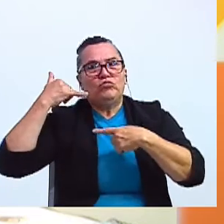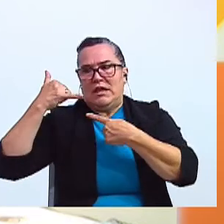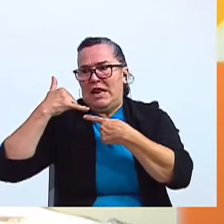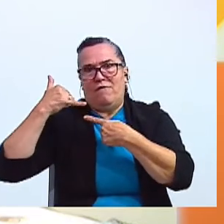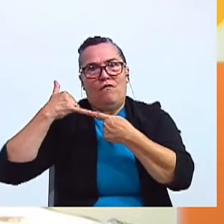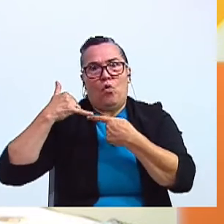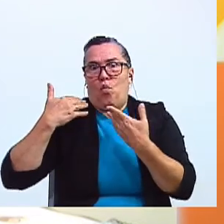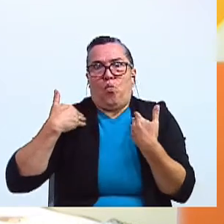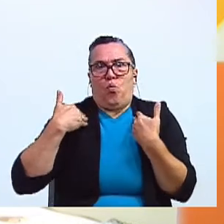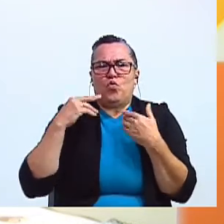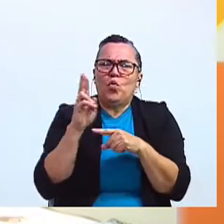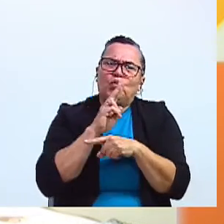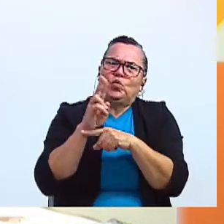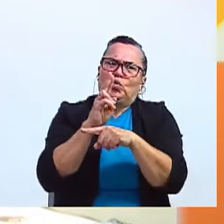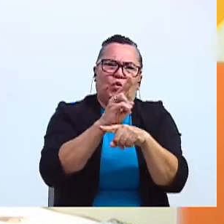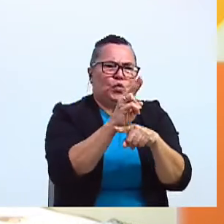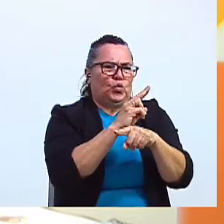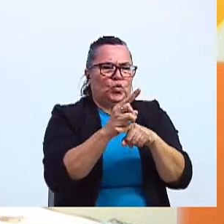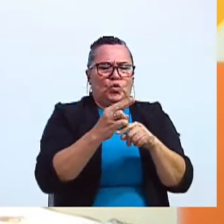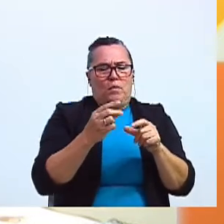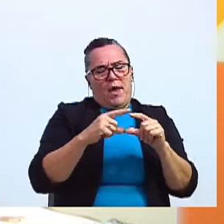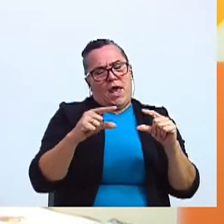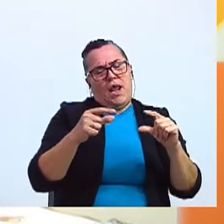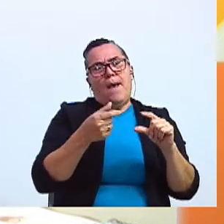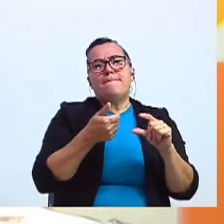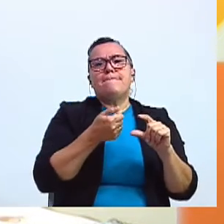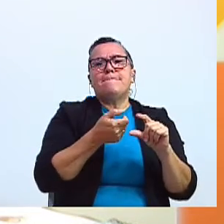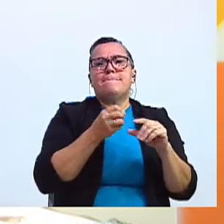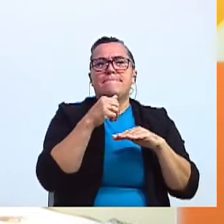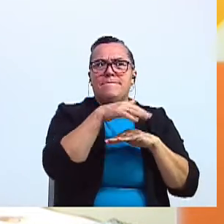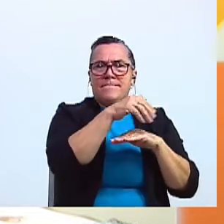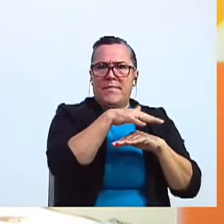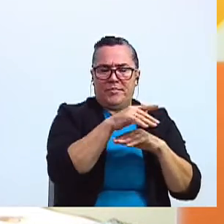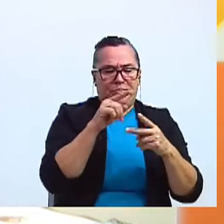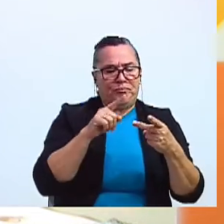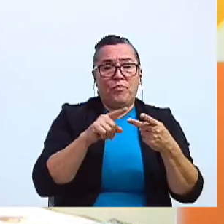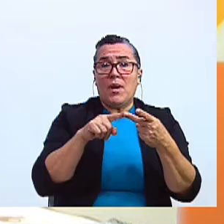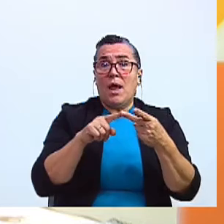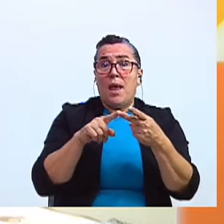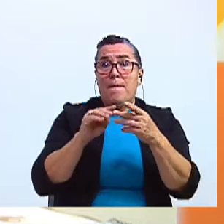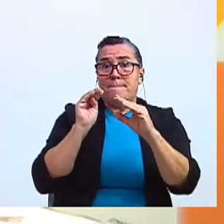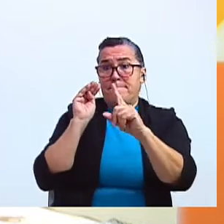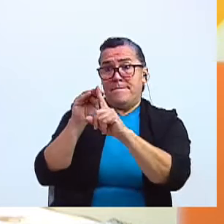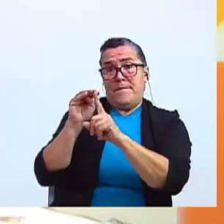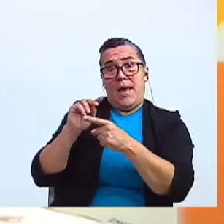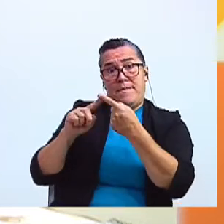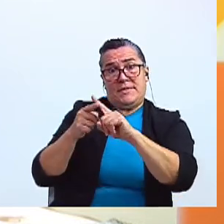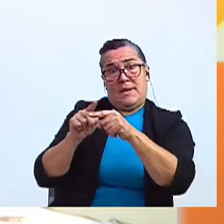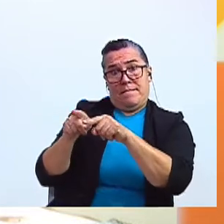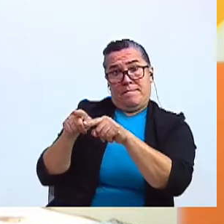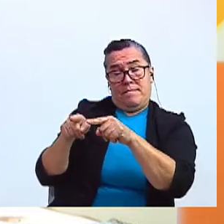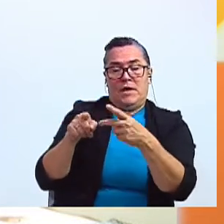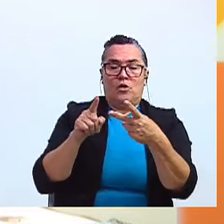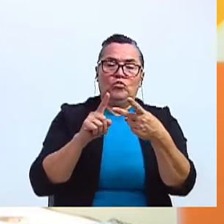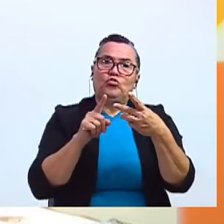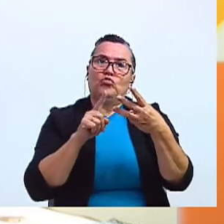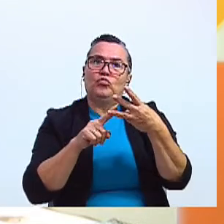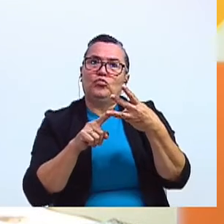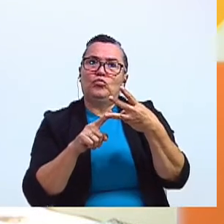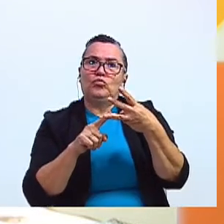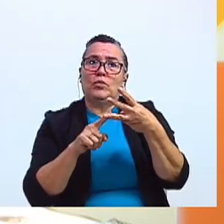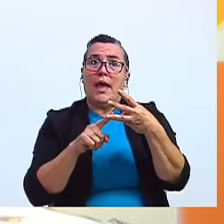I use my cell phone for text messaging, for sending messages to my friends, for